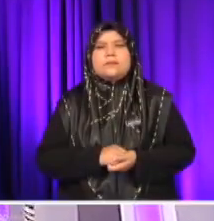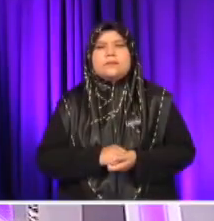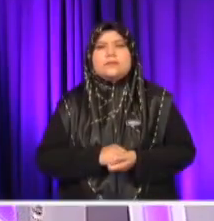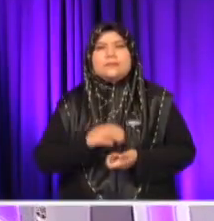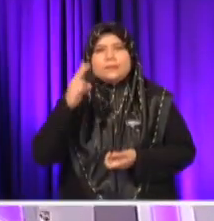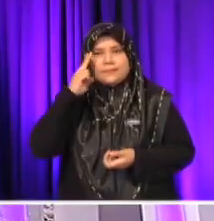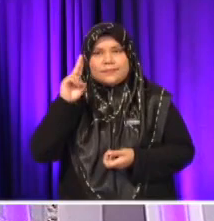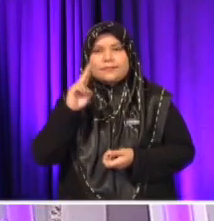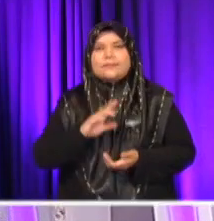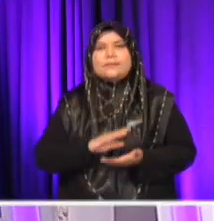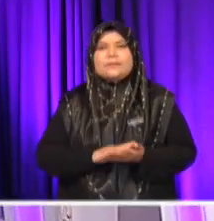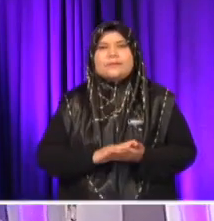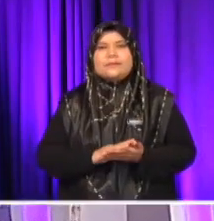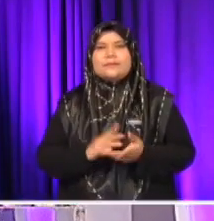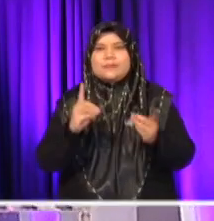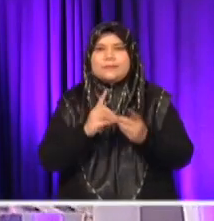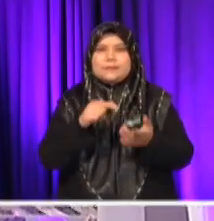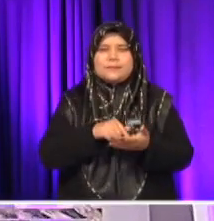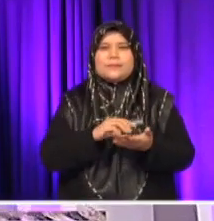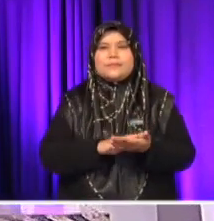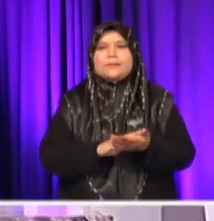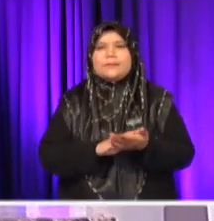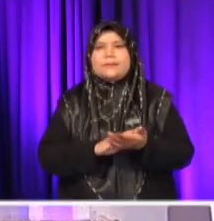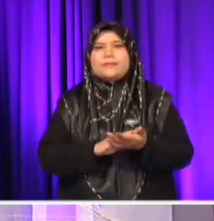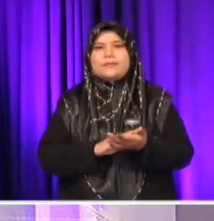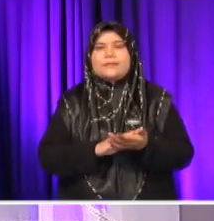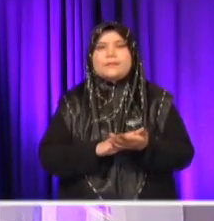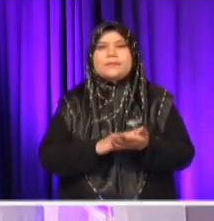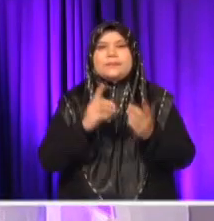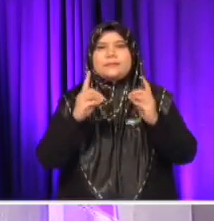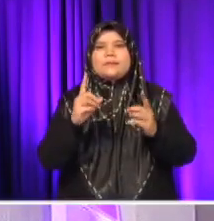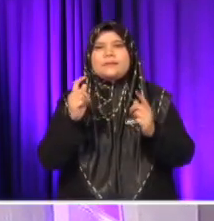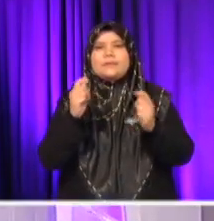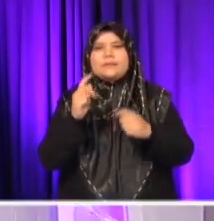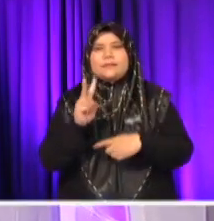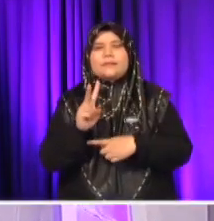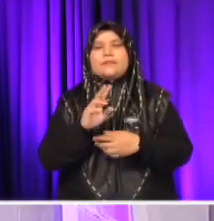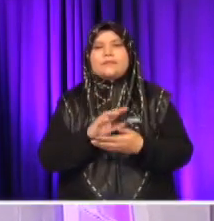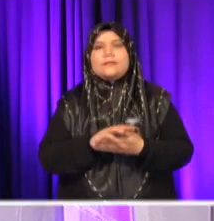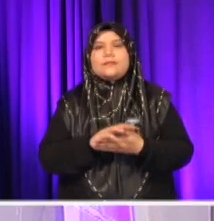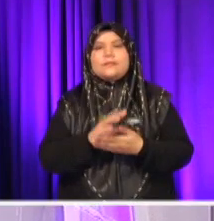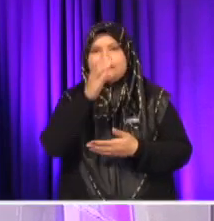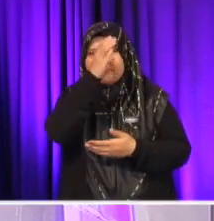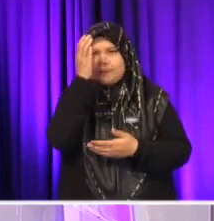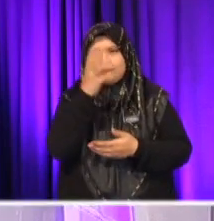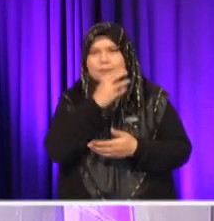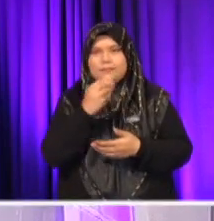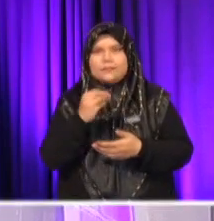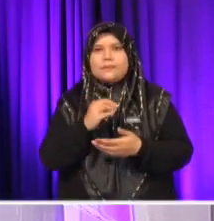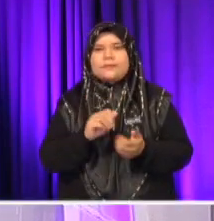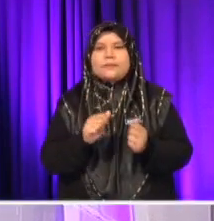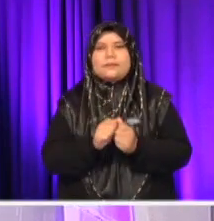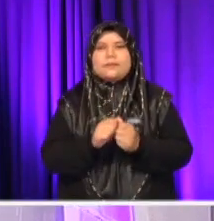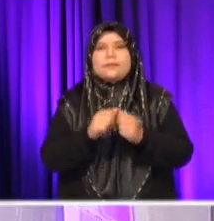Hi everyone, welcome to Pentaksiran Sumatif, only on EduwebTV KPM with me, Chris MJ, and today I'm here with